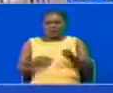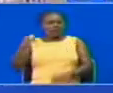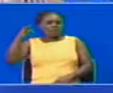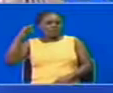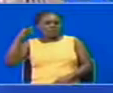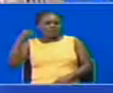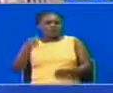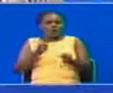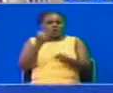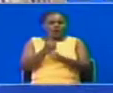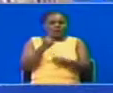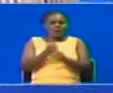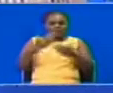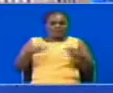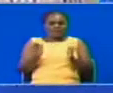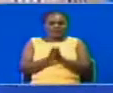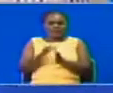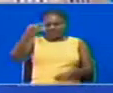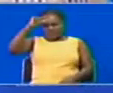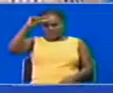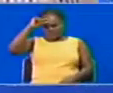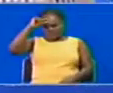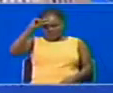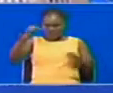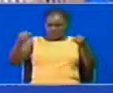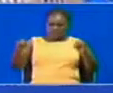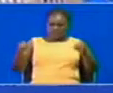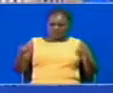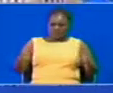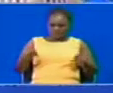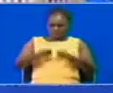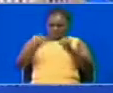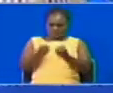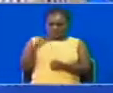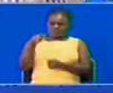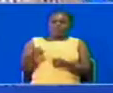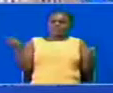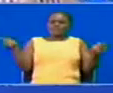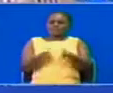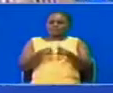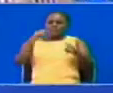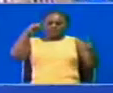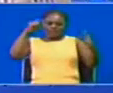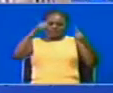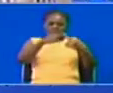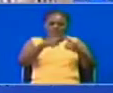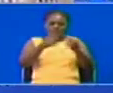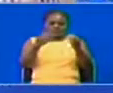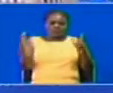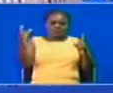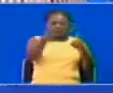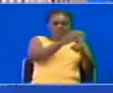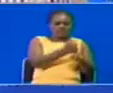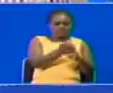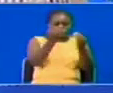through evasion of taxes. The implementation of this system is also intended to meet the requirements of the